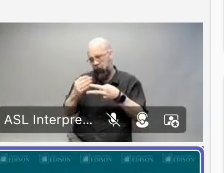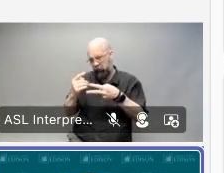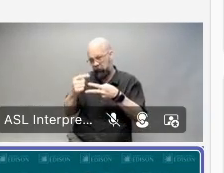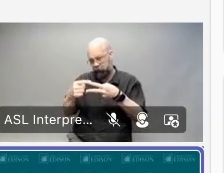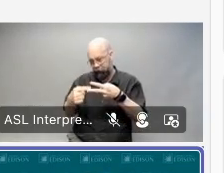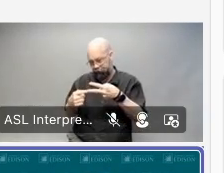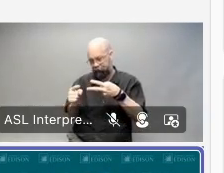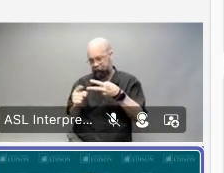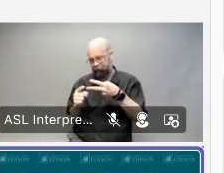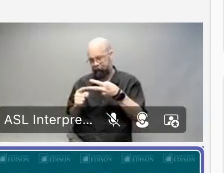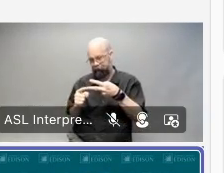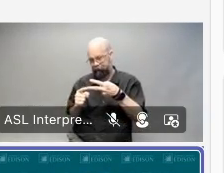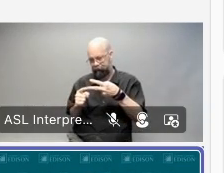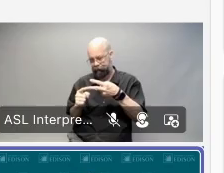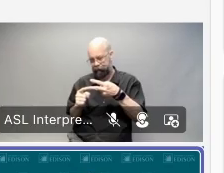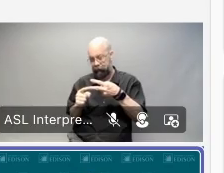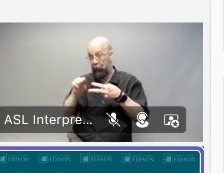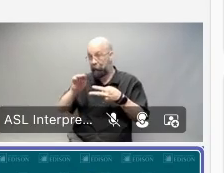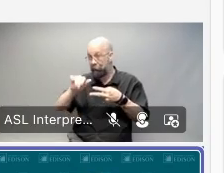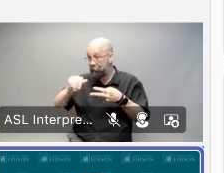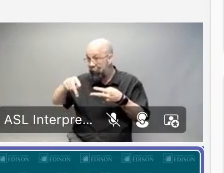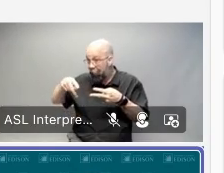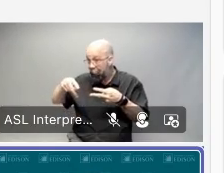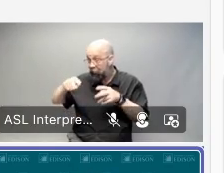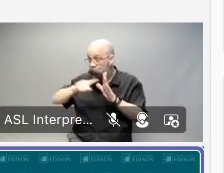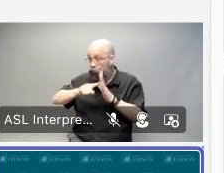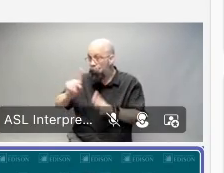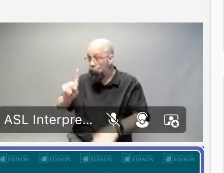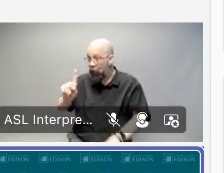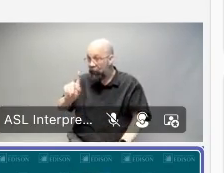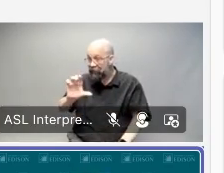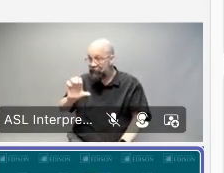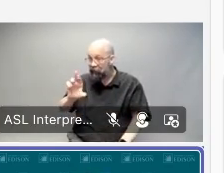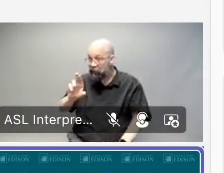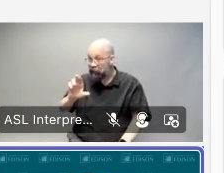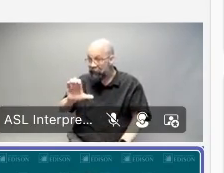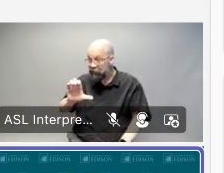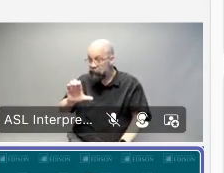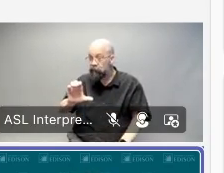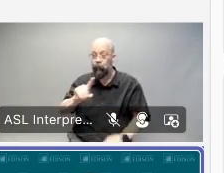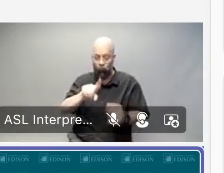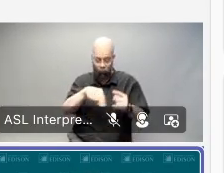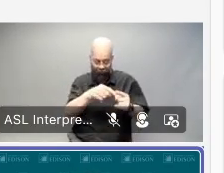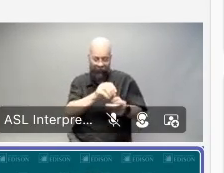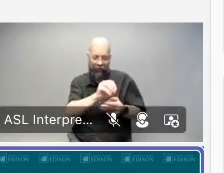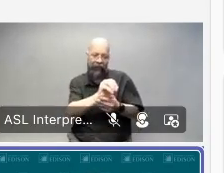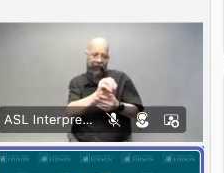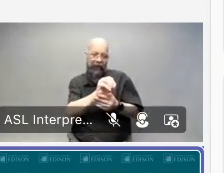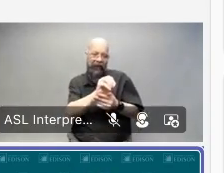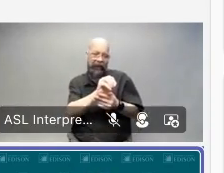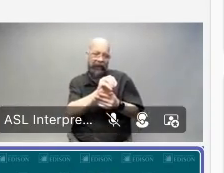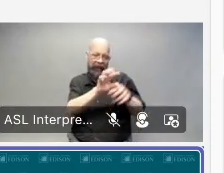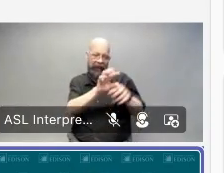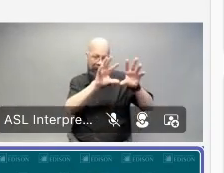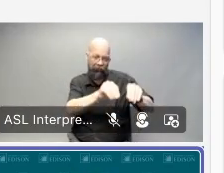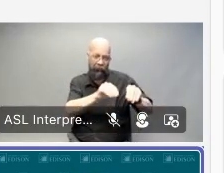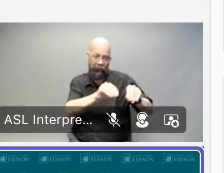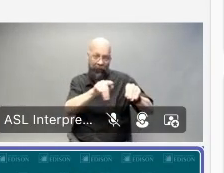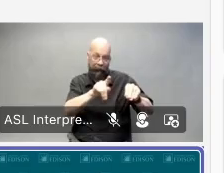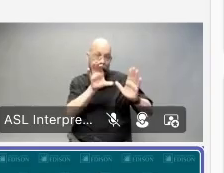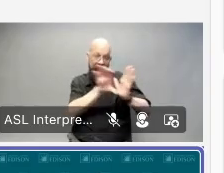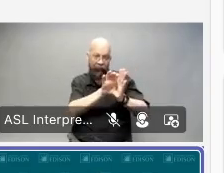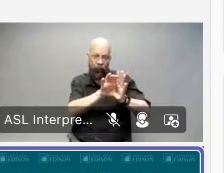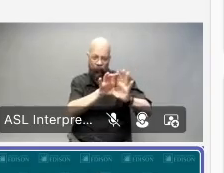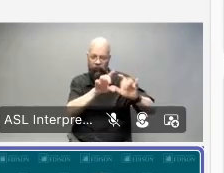there maps of the resource centers? When we go live with our outage map, there will be a map of the resource centers that are open.